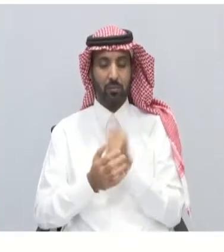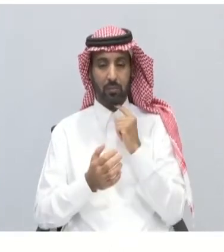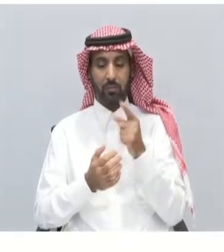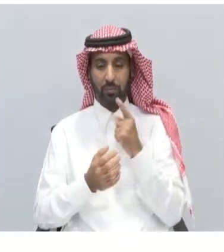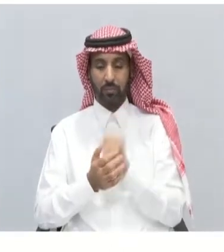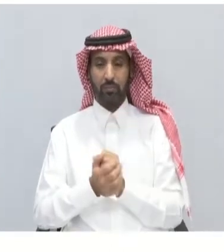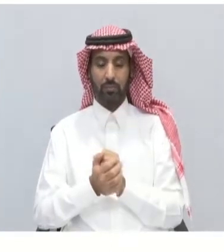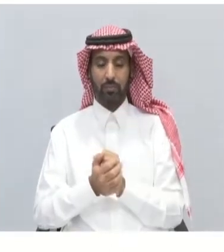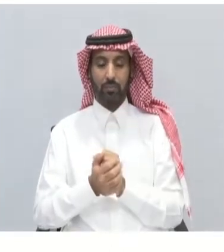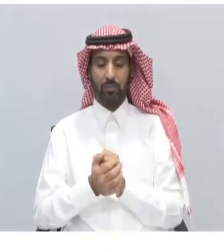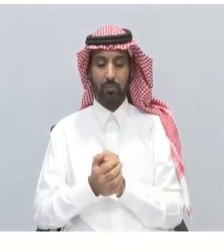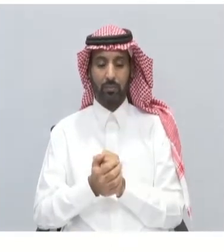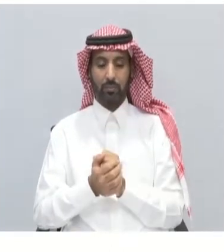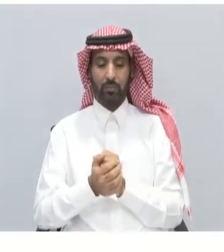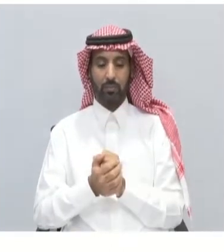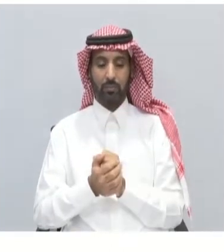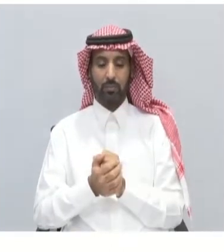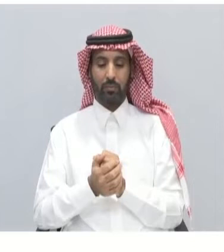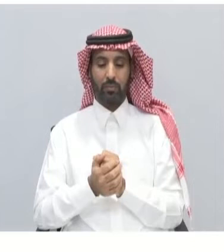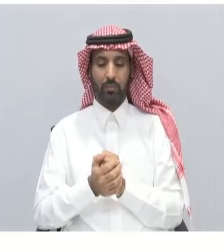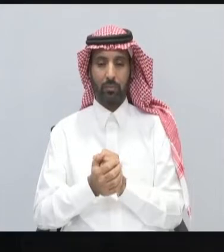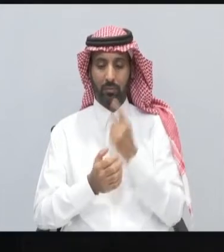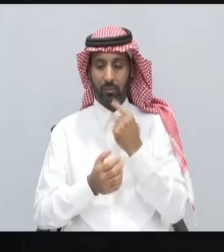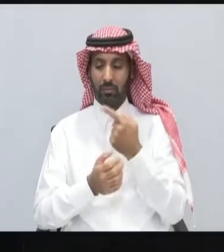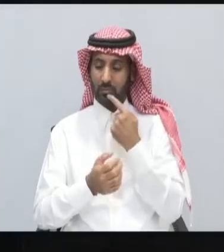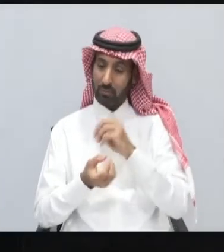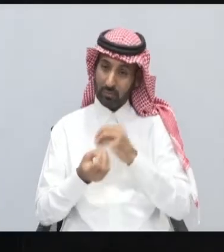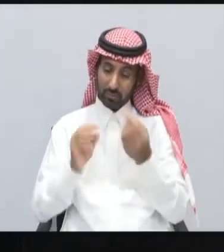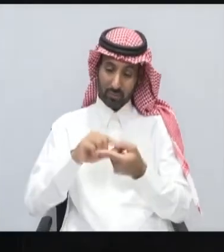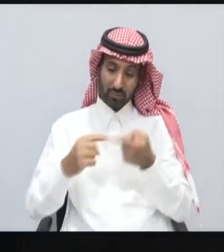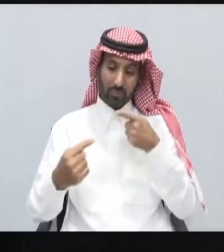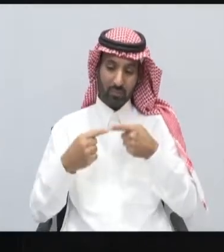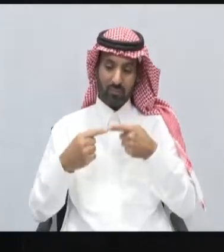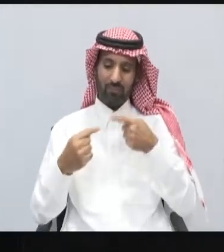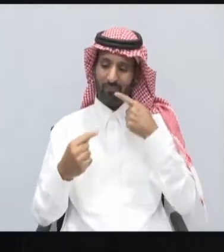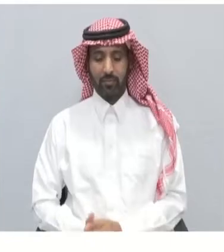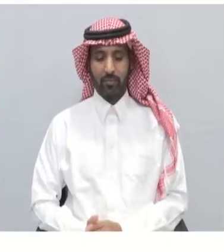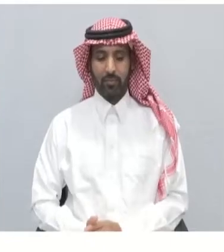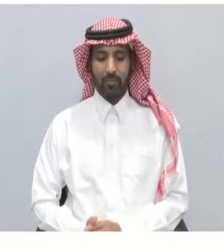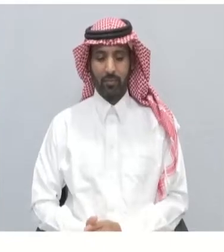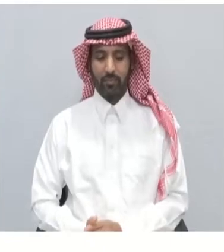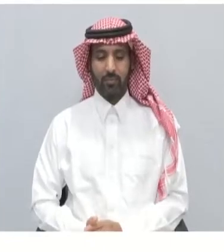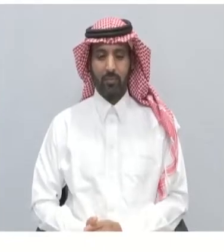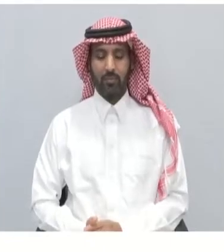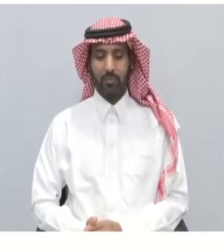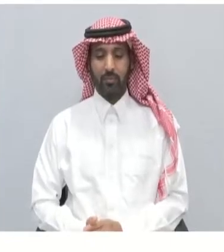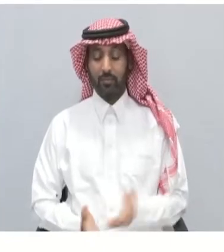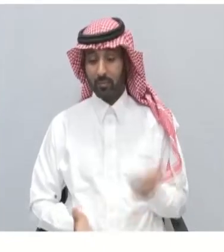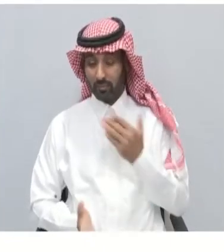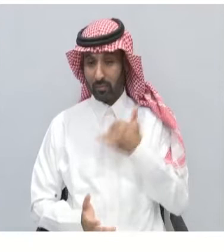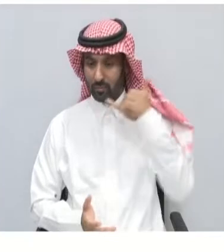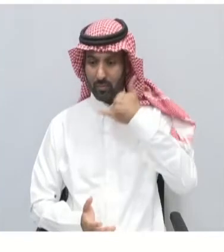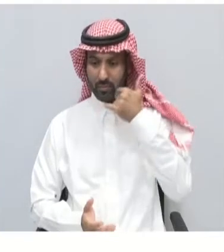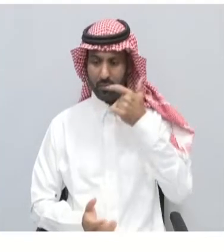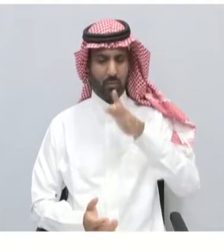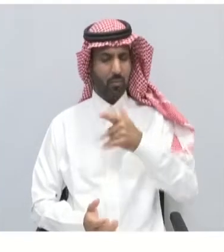take the place of intelligence. They mean the opposite, which is stupid. Okay? Rushing to the phone and finding out